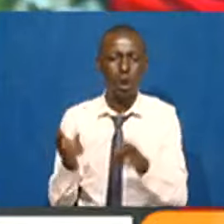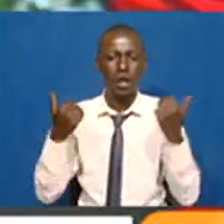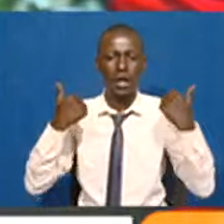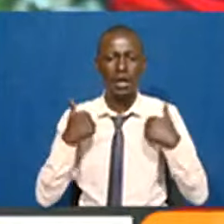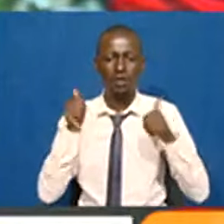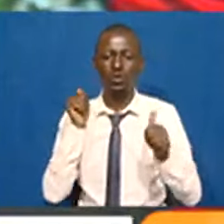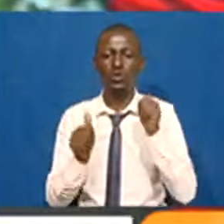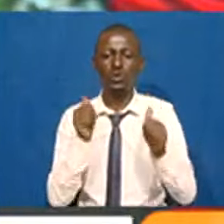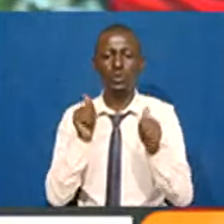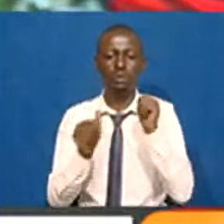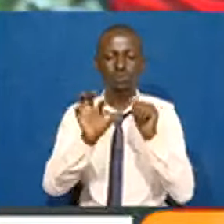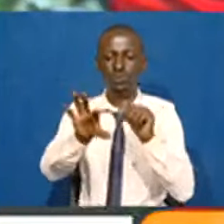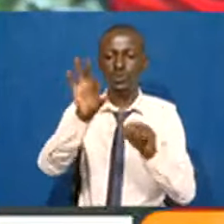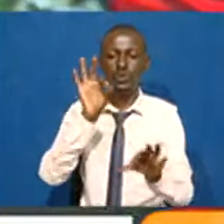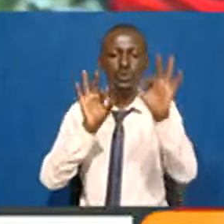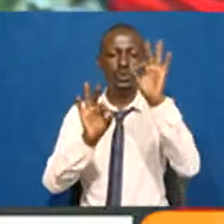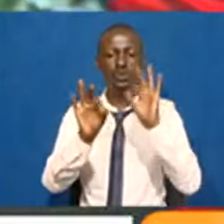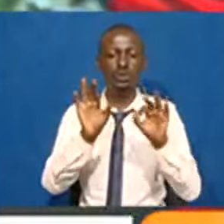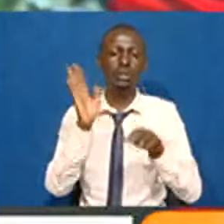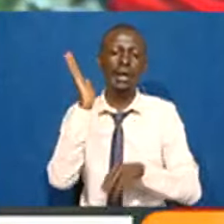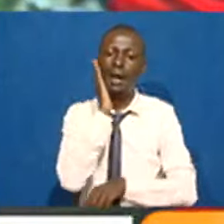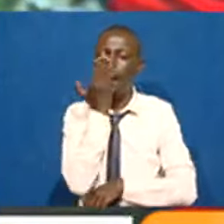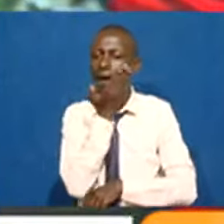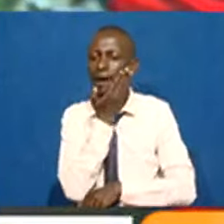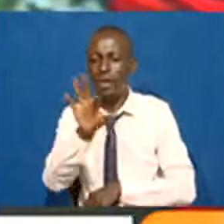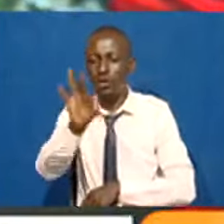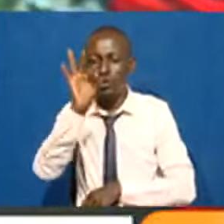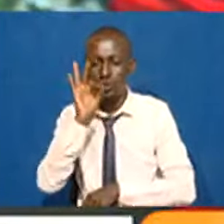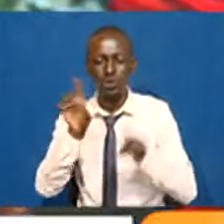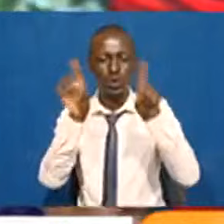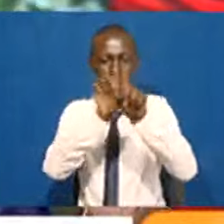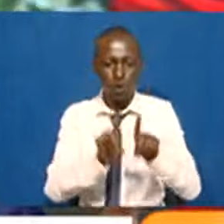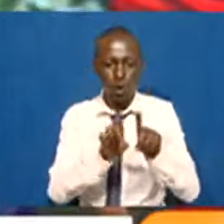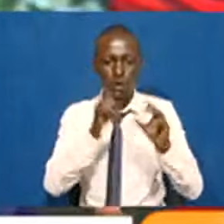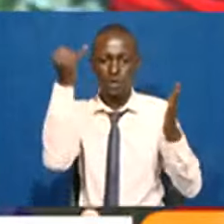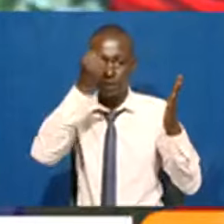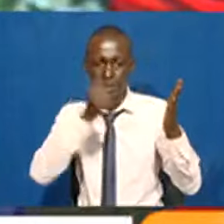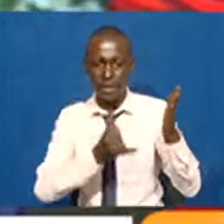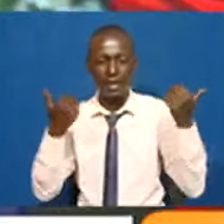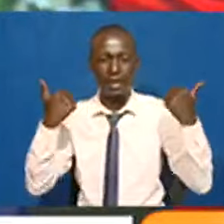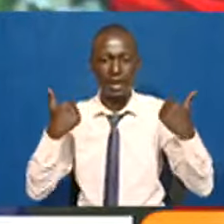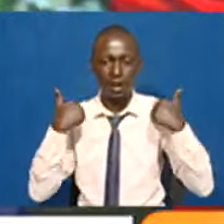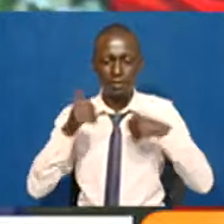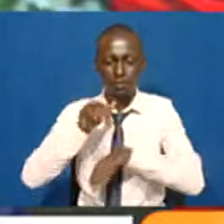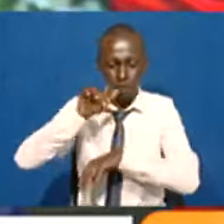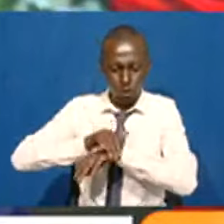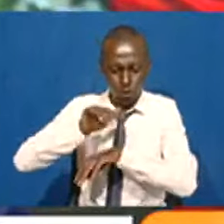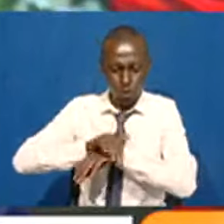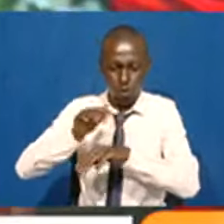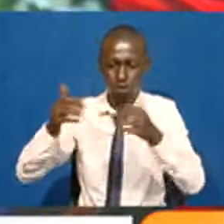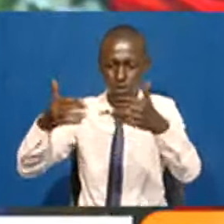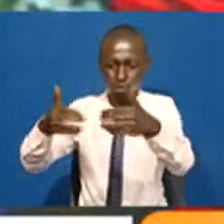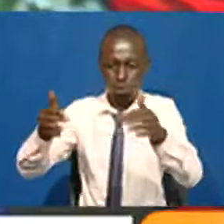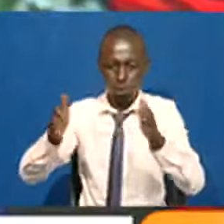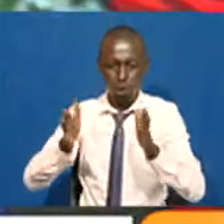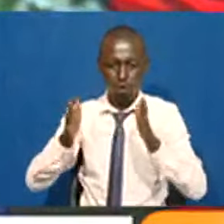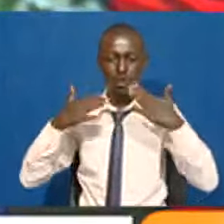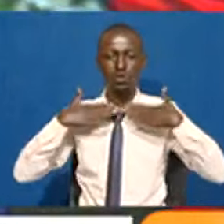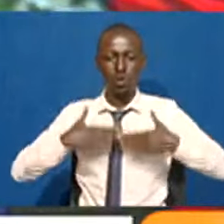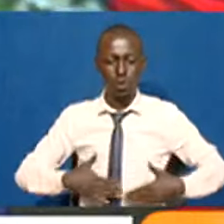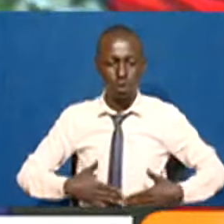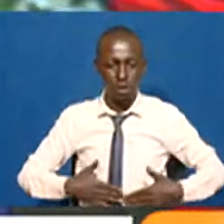choose, the color of your choice and the design. Mm. So we have got the decent coffin, which comes in four